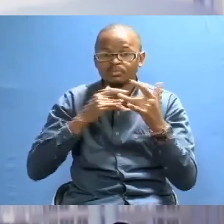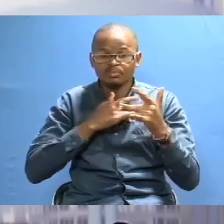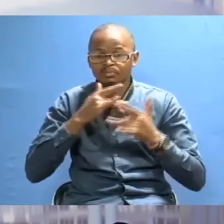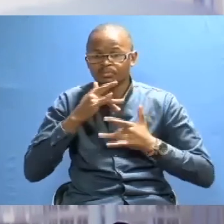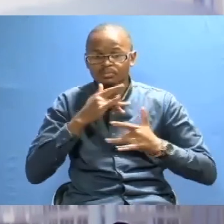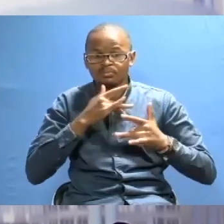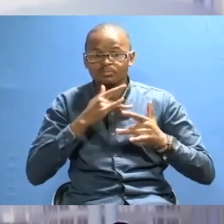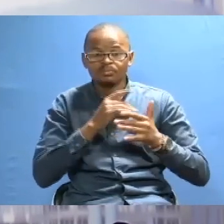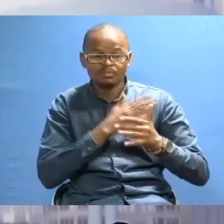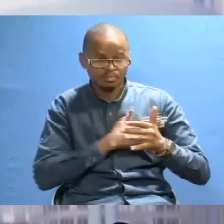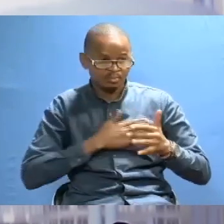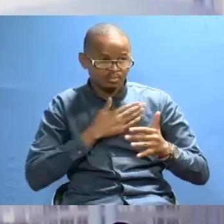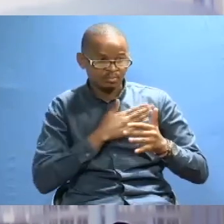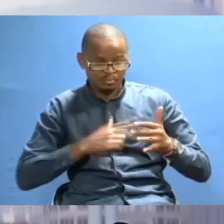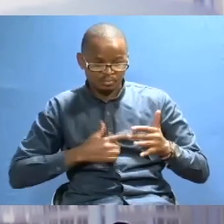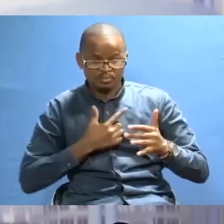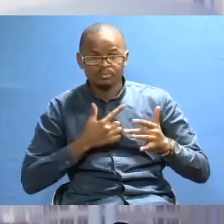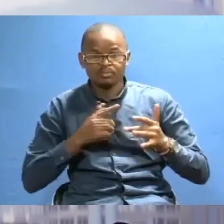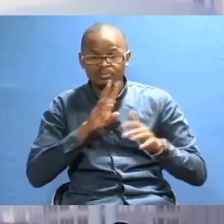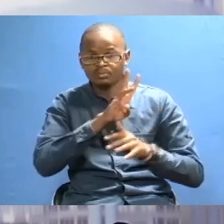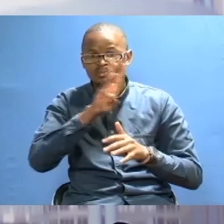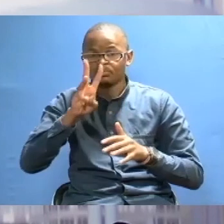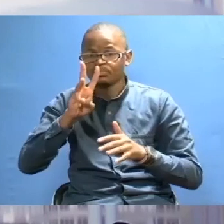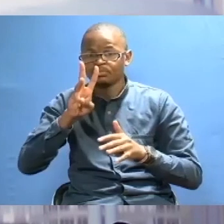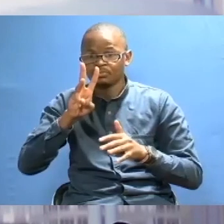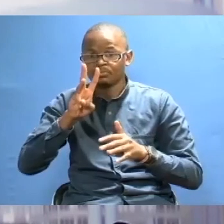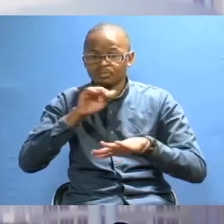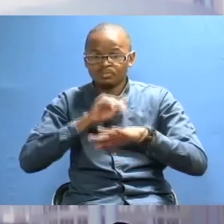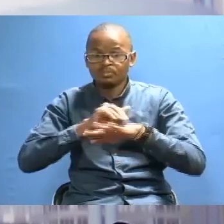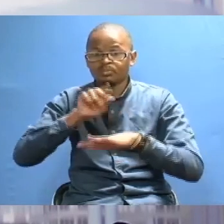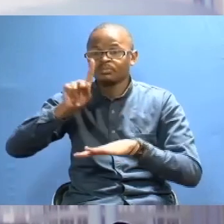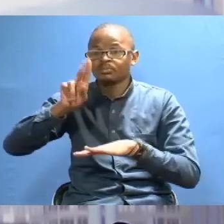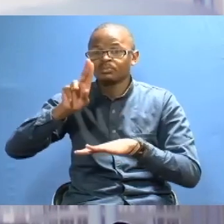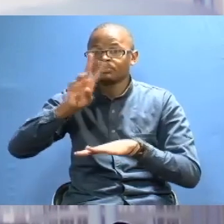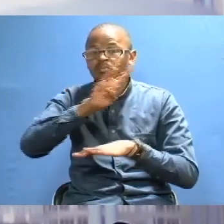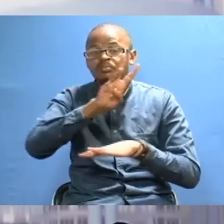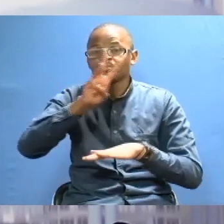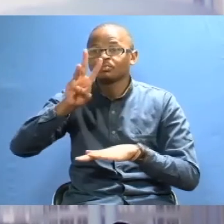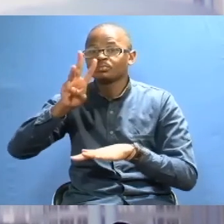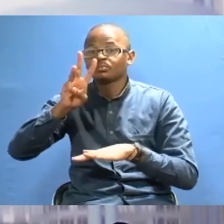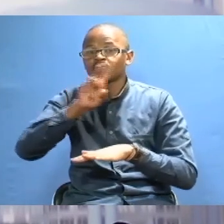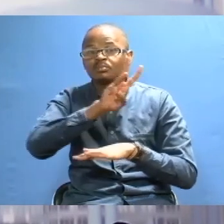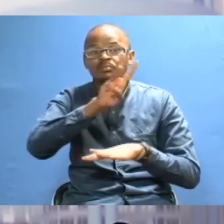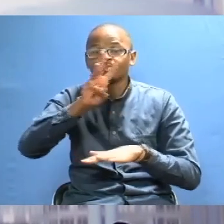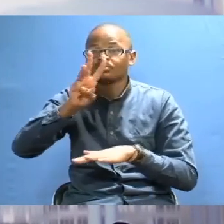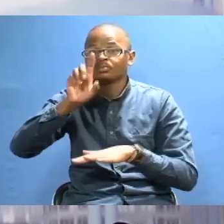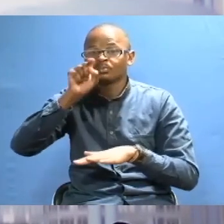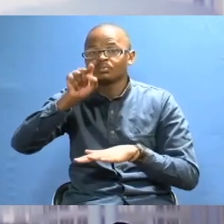the school, kindly visit our website, which is featured under the Kenyatta University website,